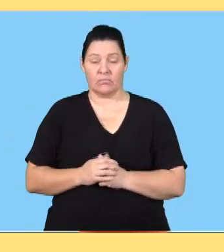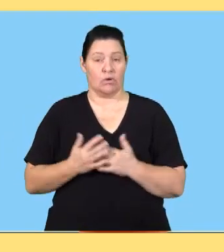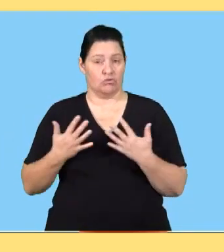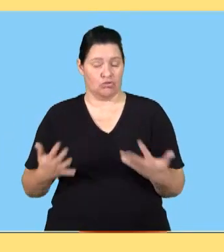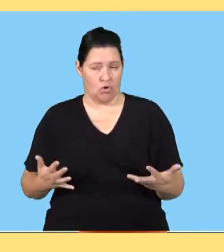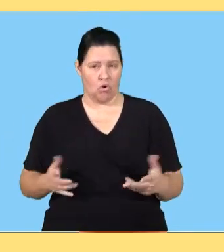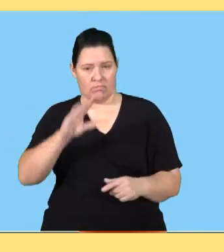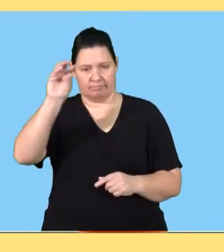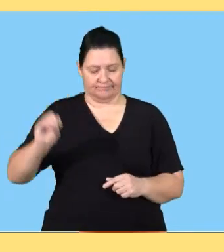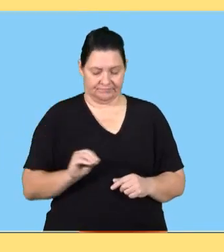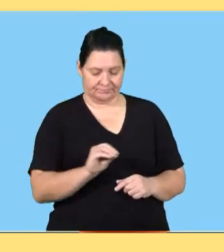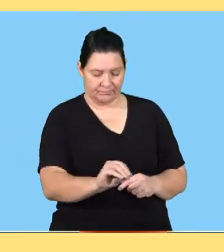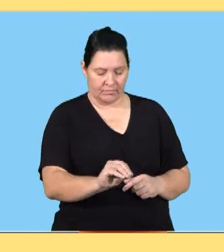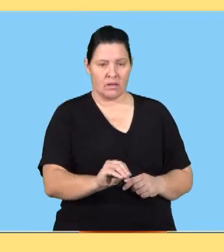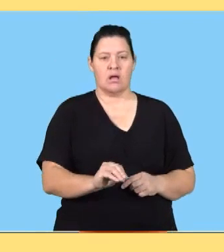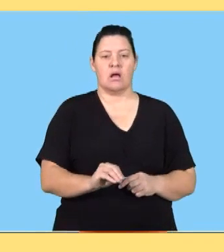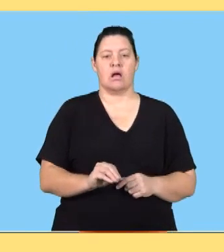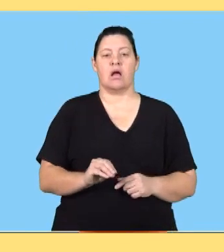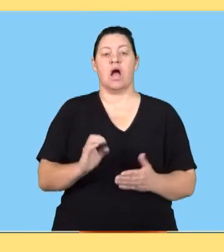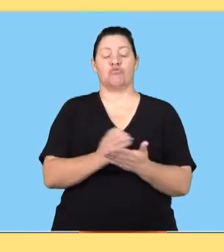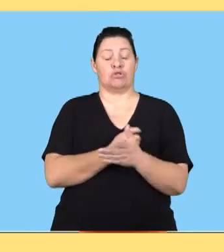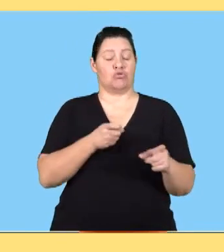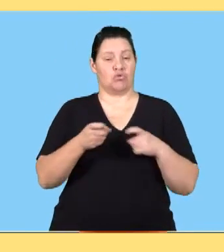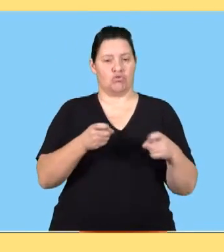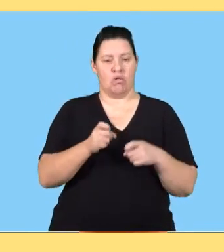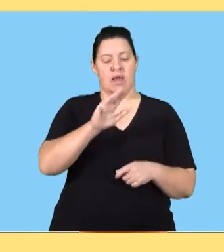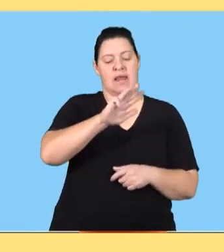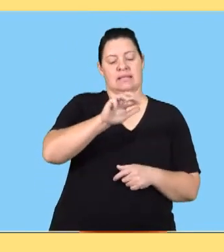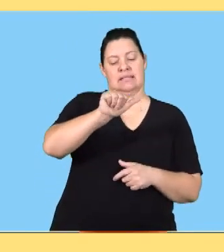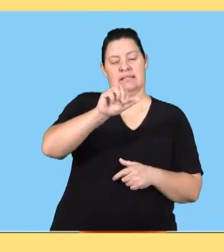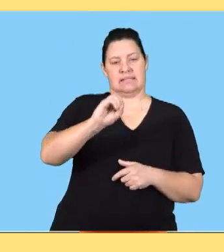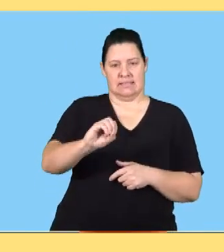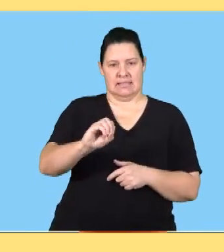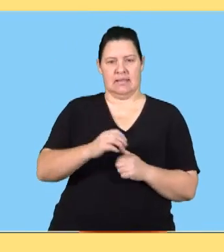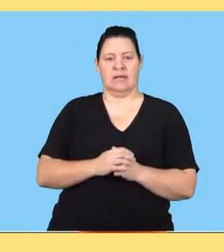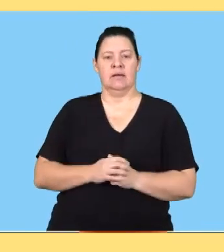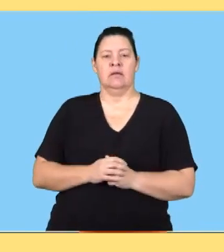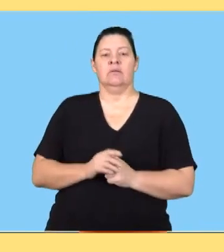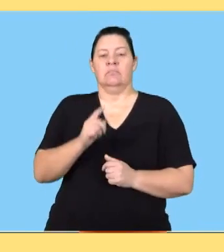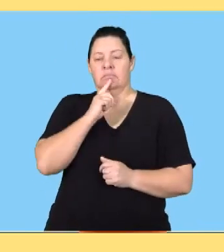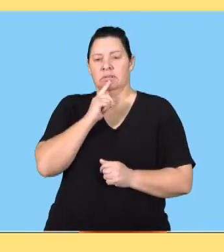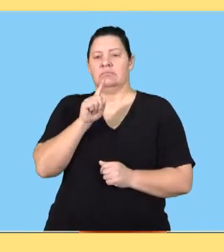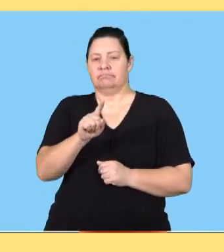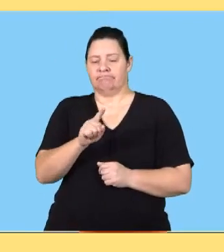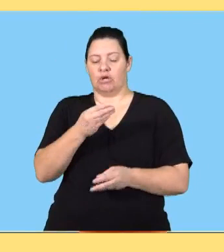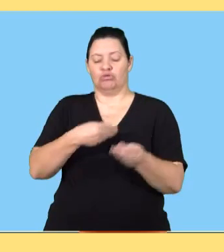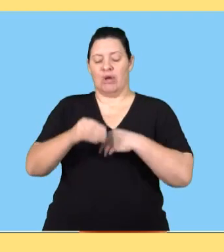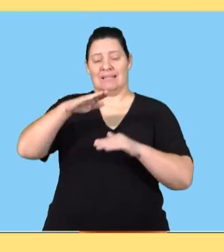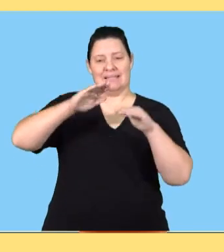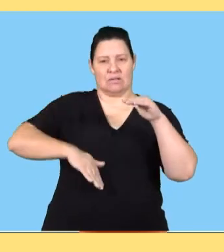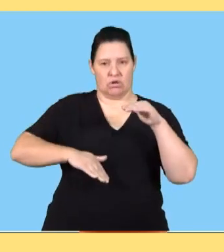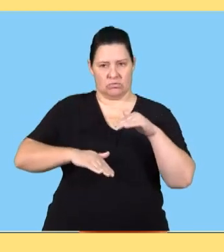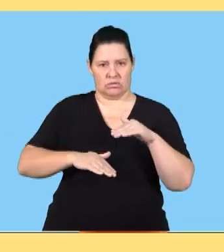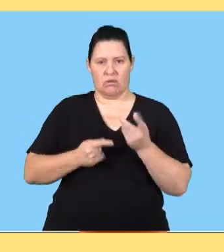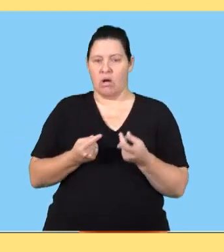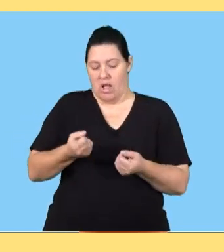960. So you come here, you now say under my creditors control 960. Remember, it is the 15%